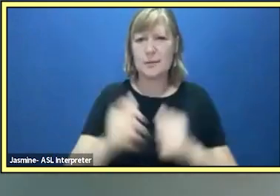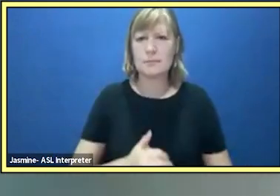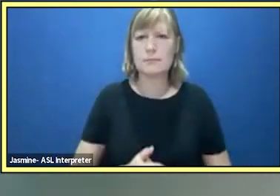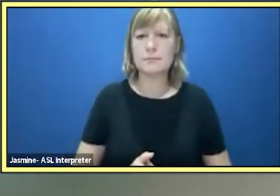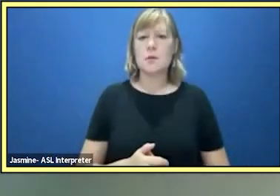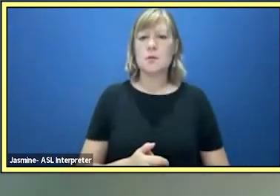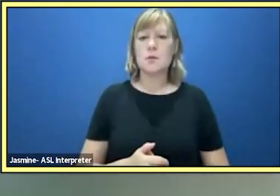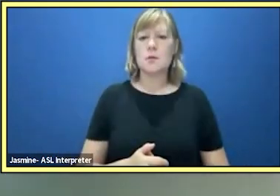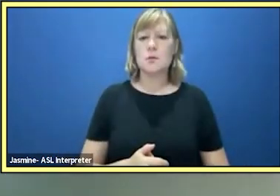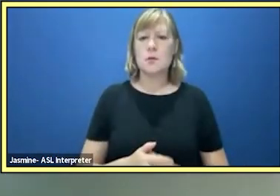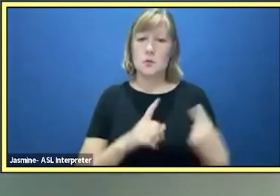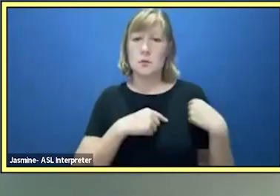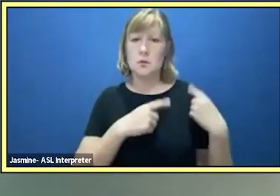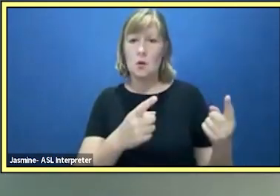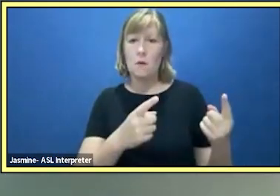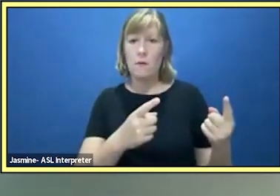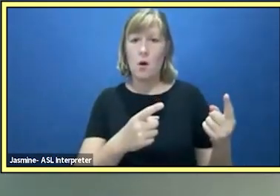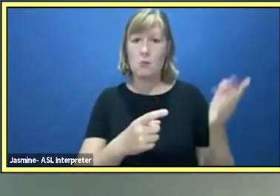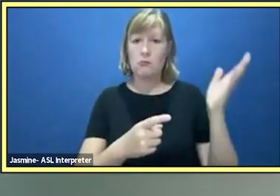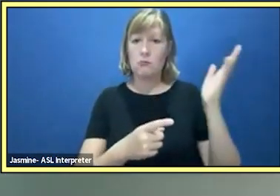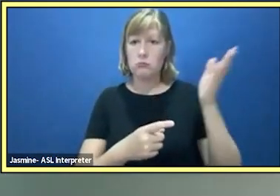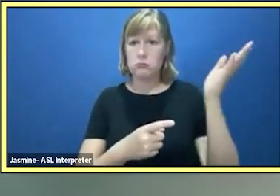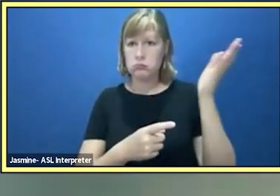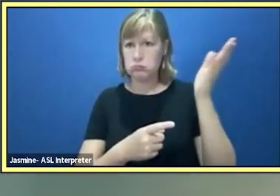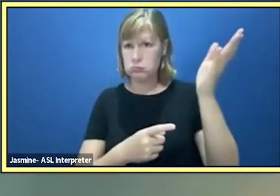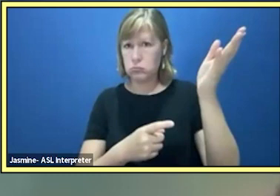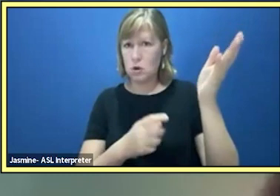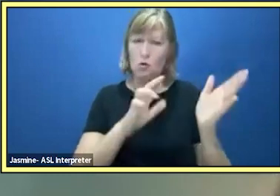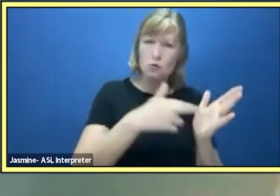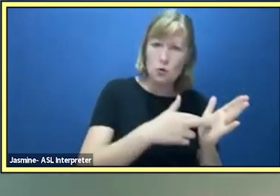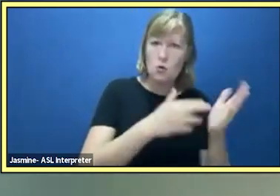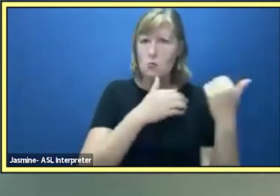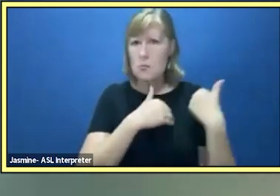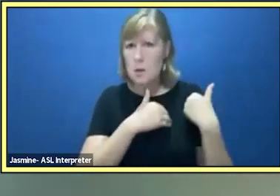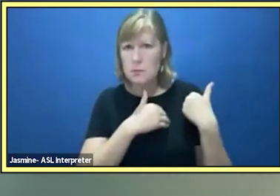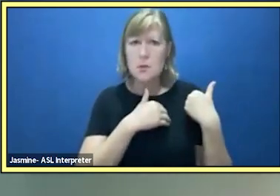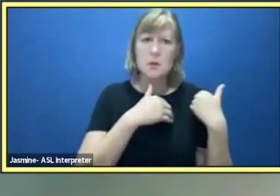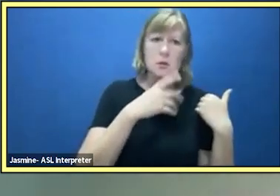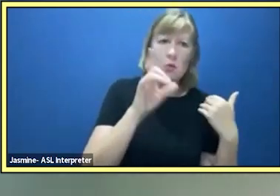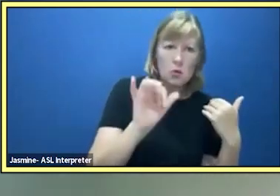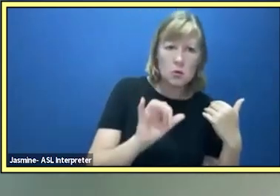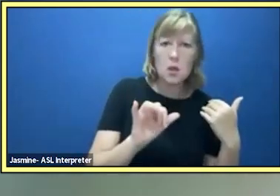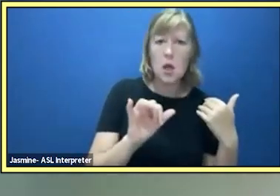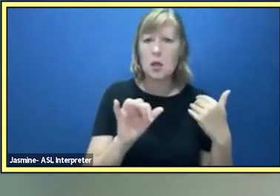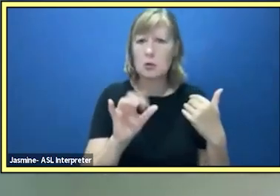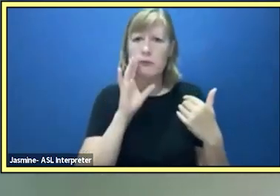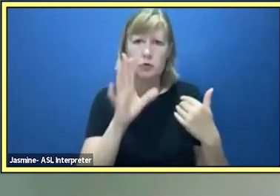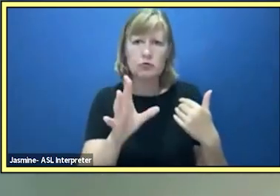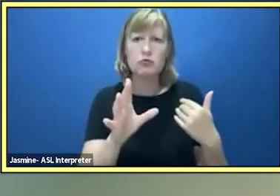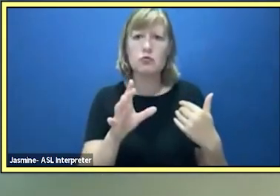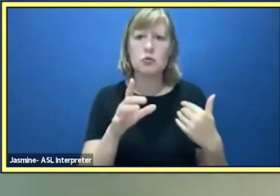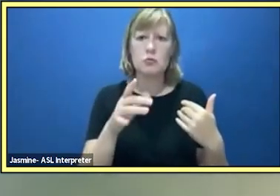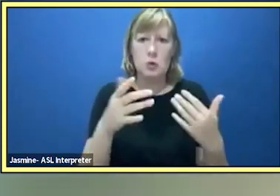I'd like to start with questions related to the content that we've shared about the roles and responsibilities of everybody and